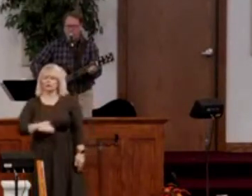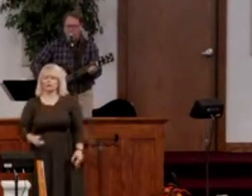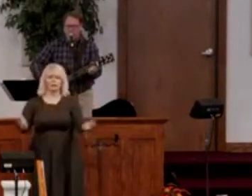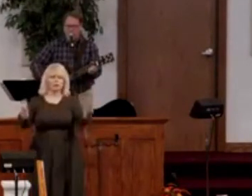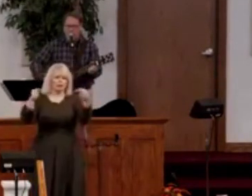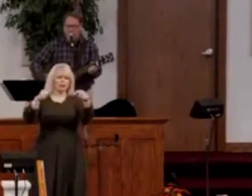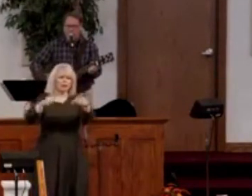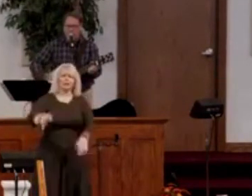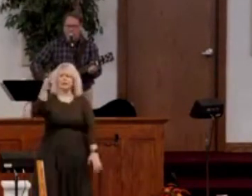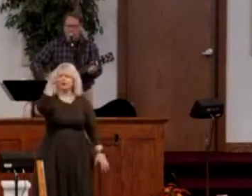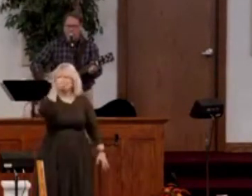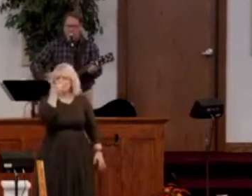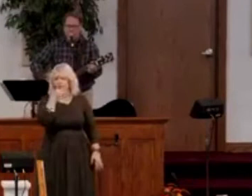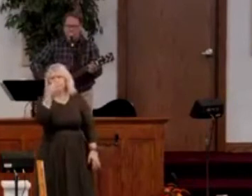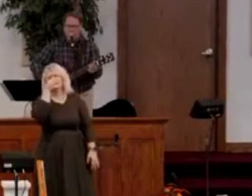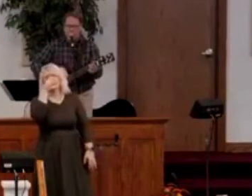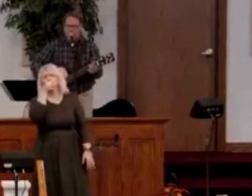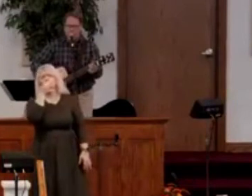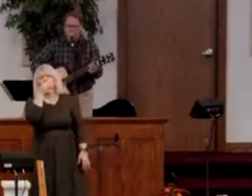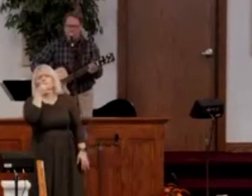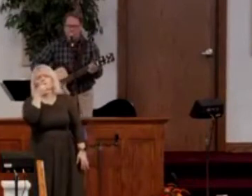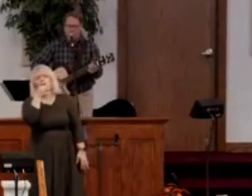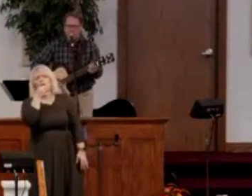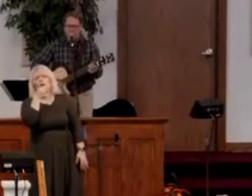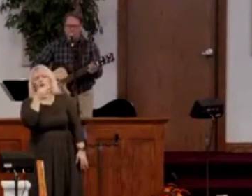us. In this